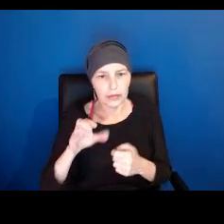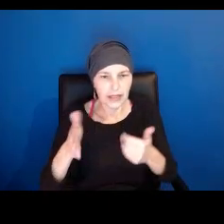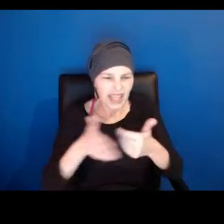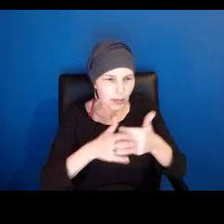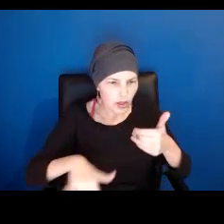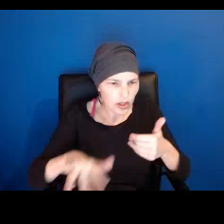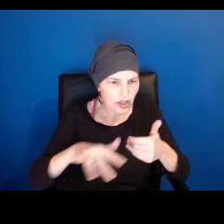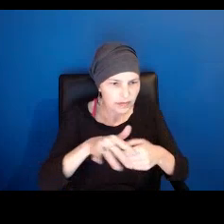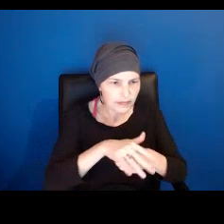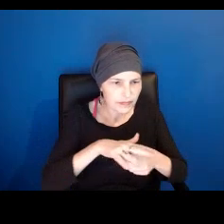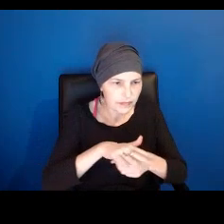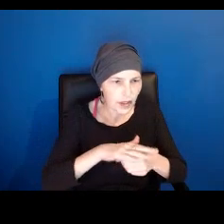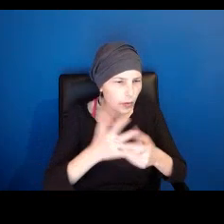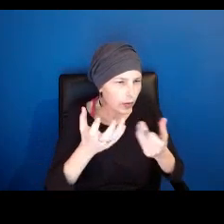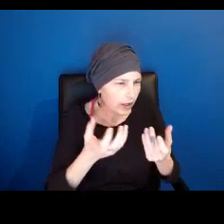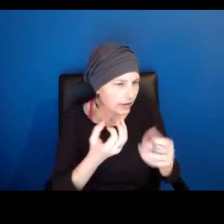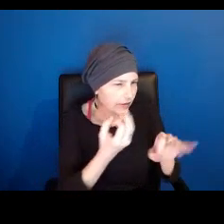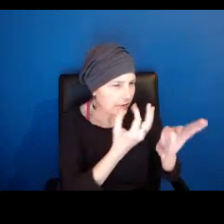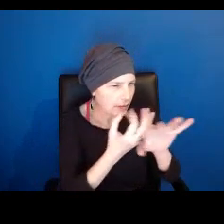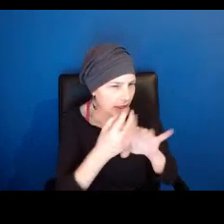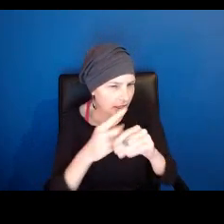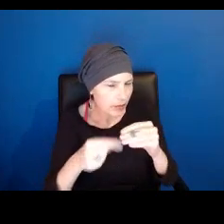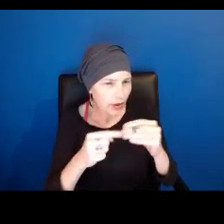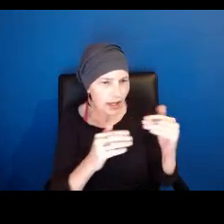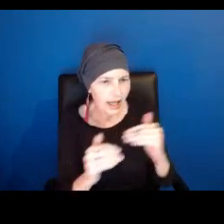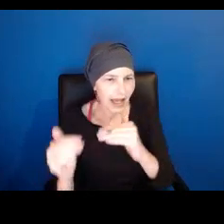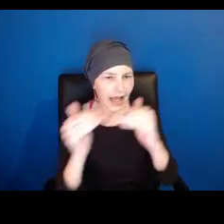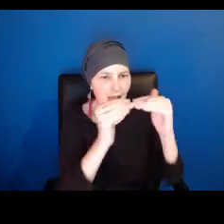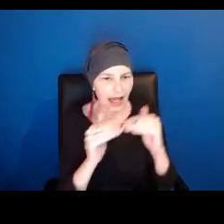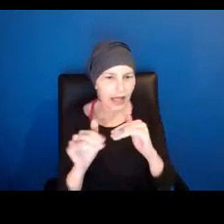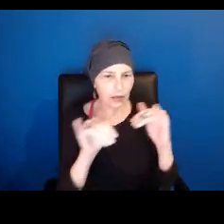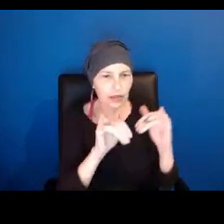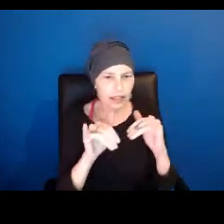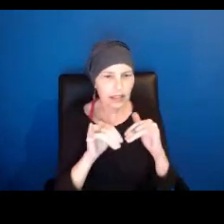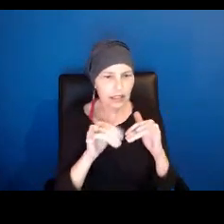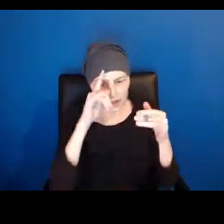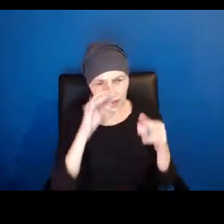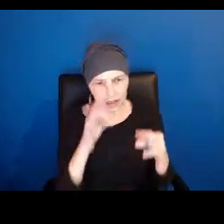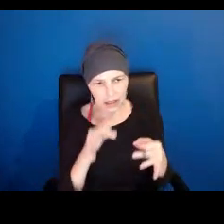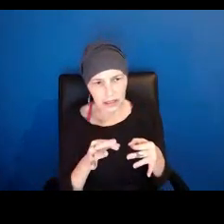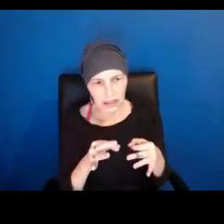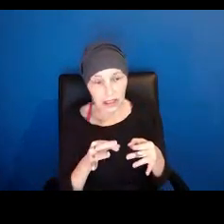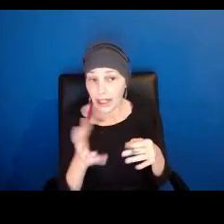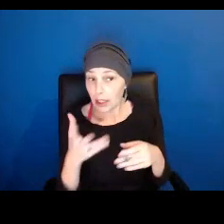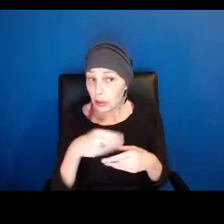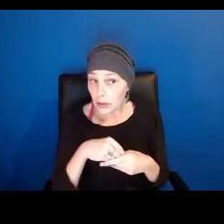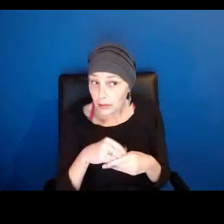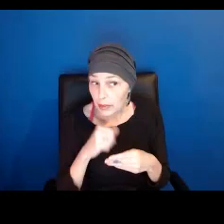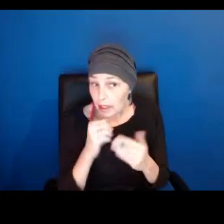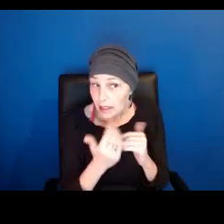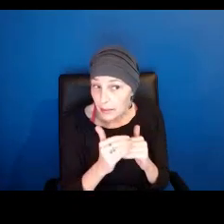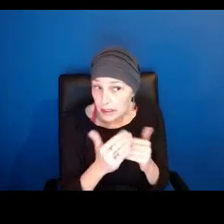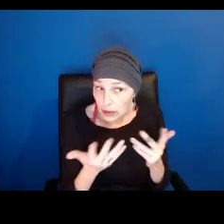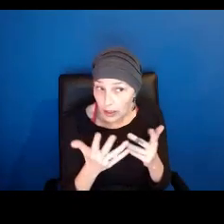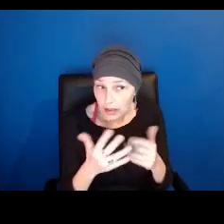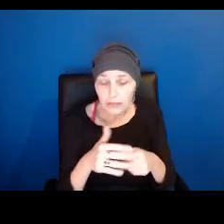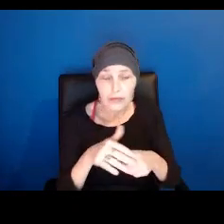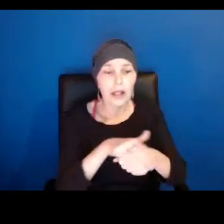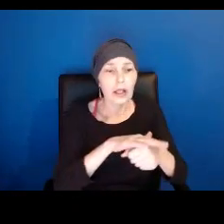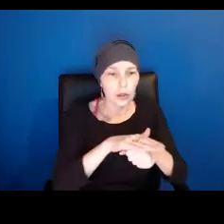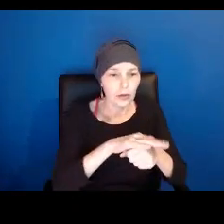your feedback on equity considerations, including, but not limited to, local